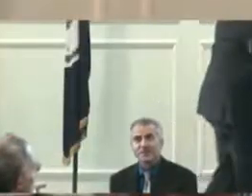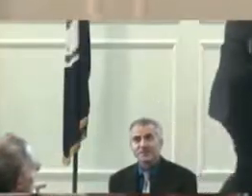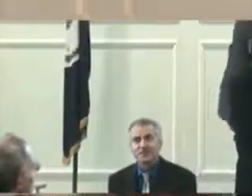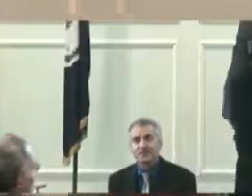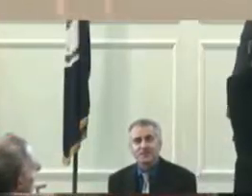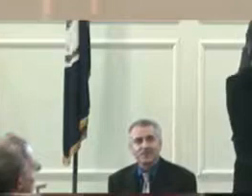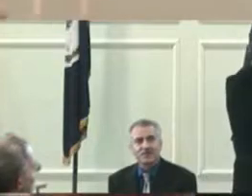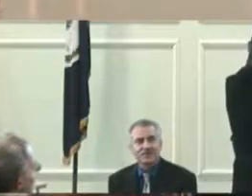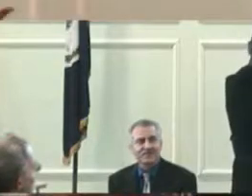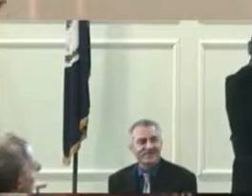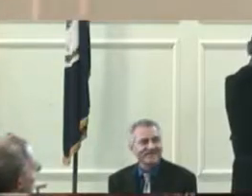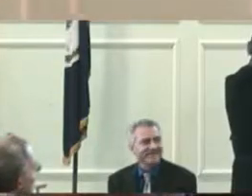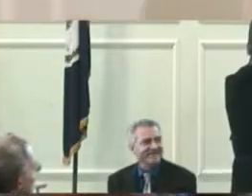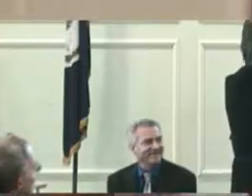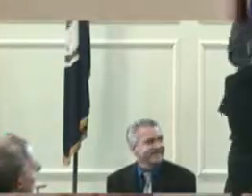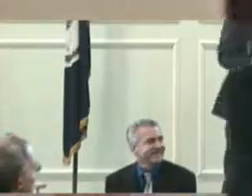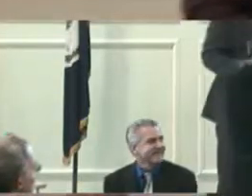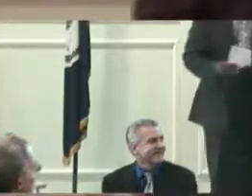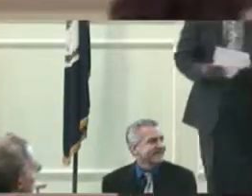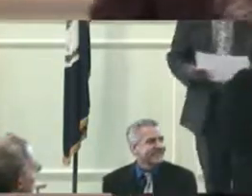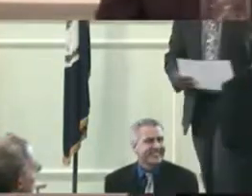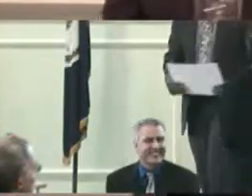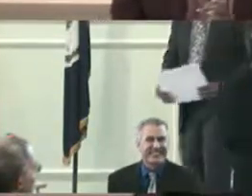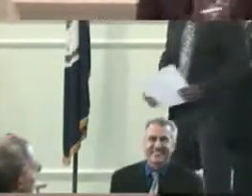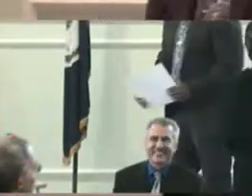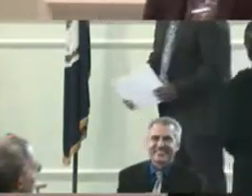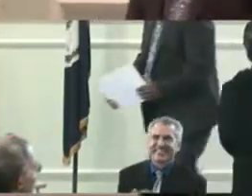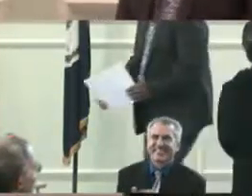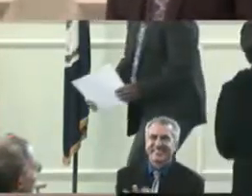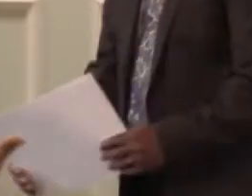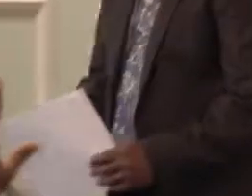God bless you. Okay? All right.